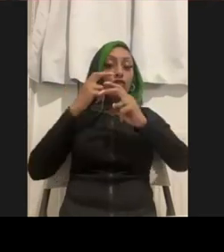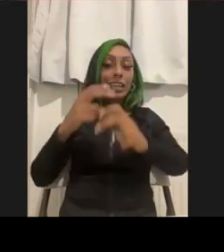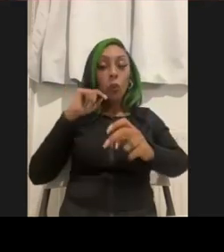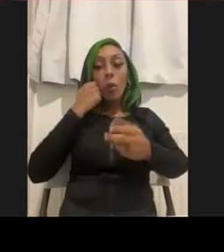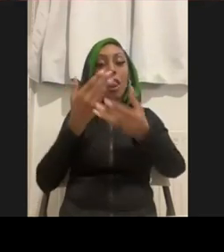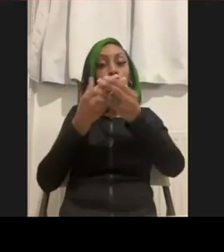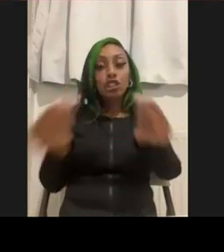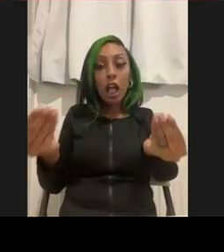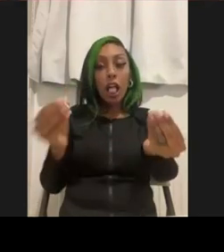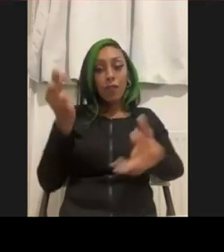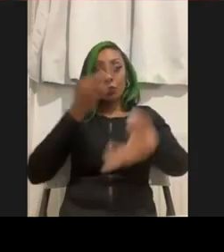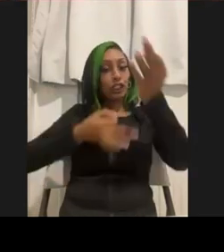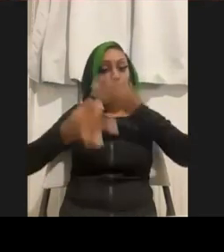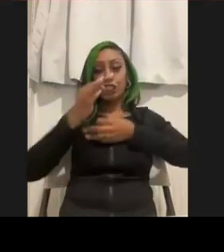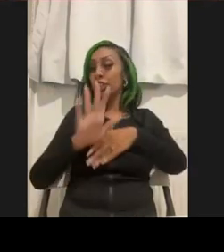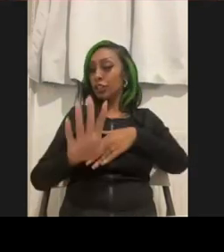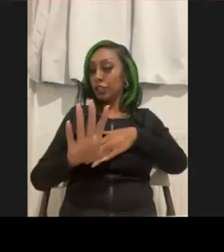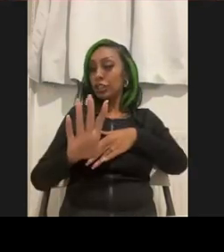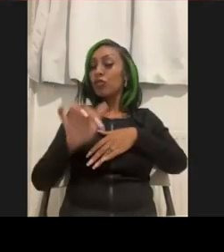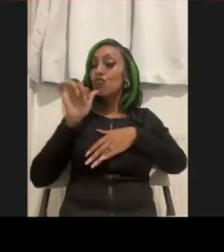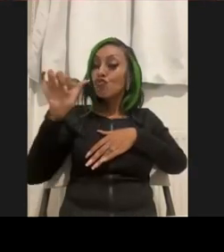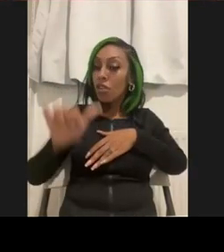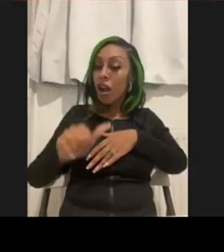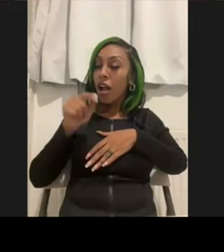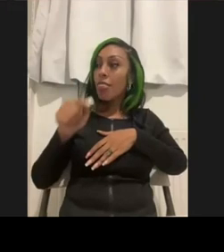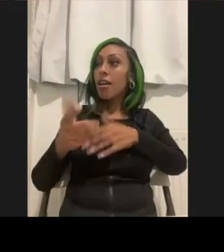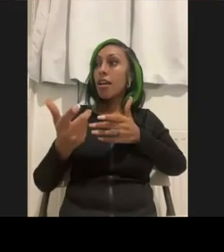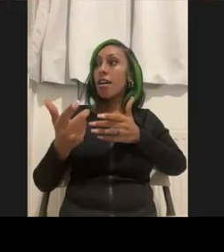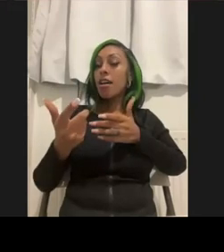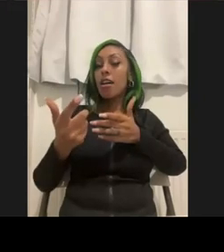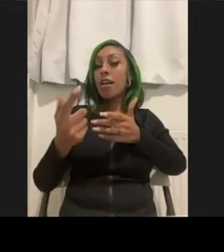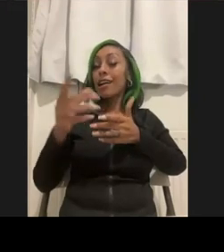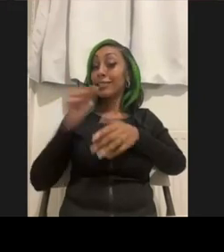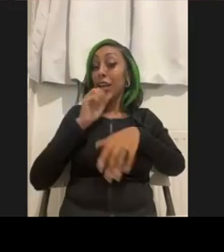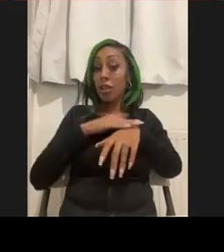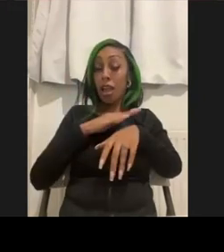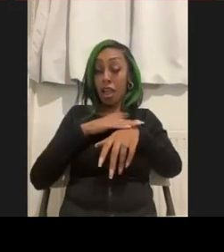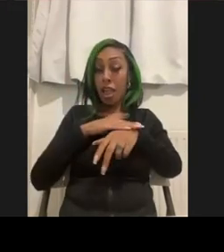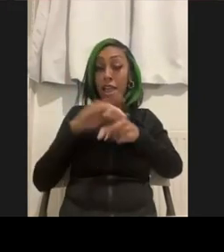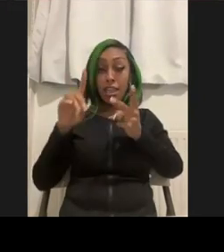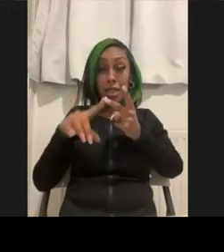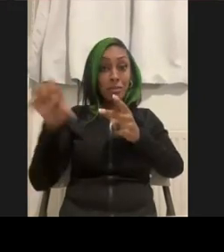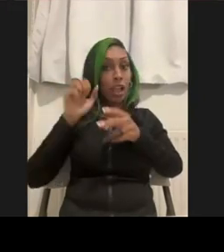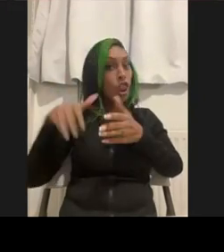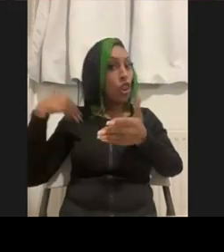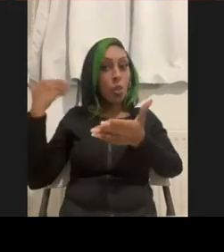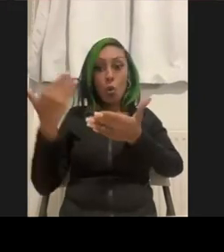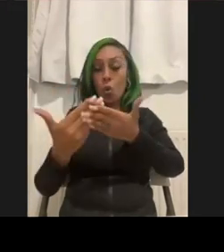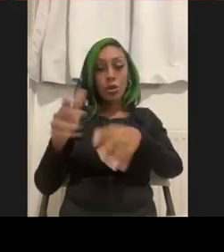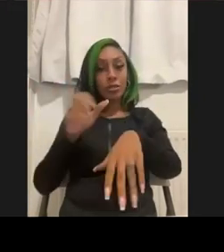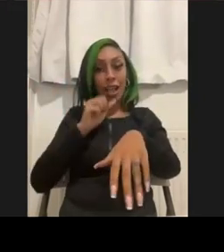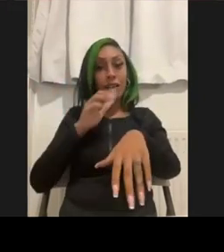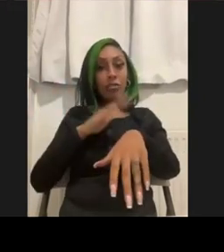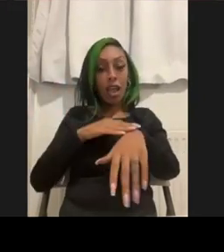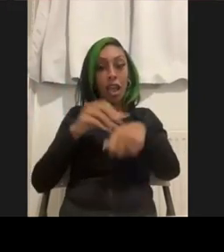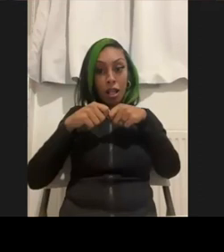of our questions, but rather to see these things as things that take time, that take a long time, that, you